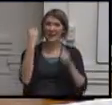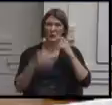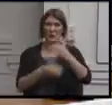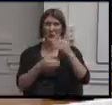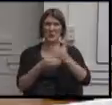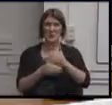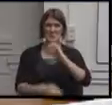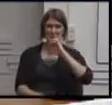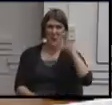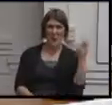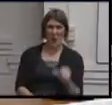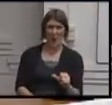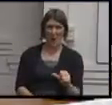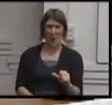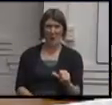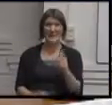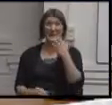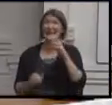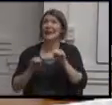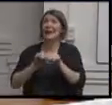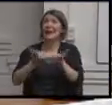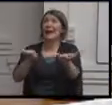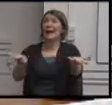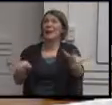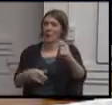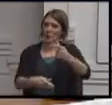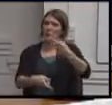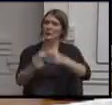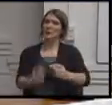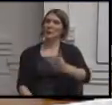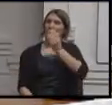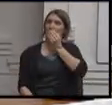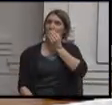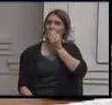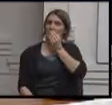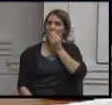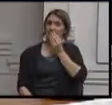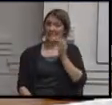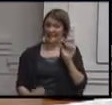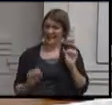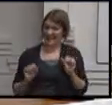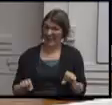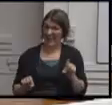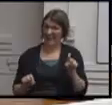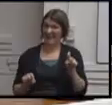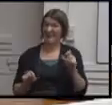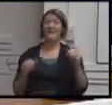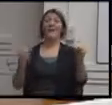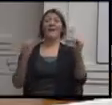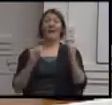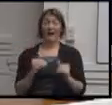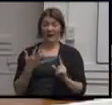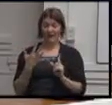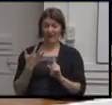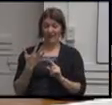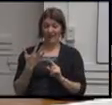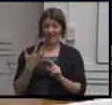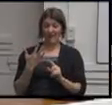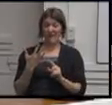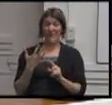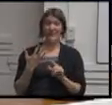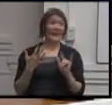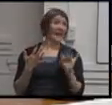that facility. And then how much money we're going to decide to take out, if any, from